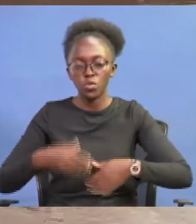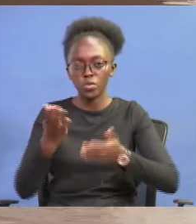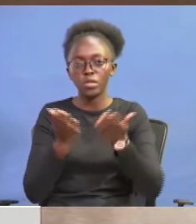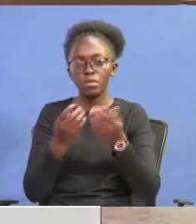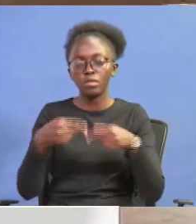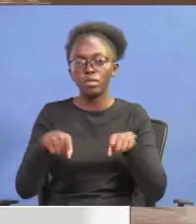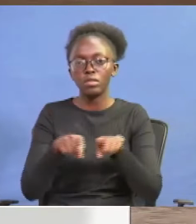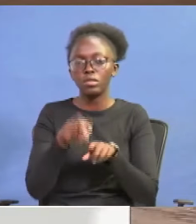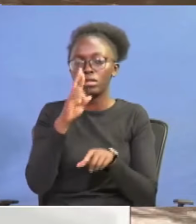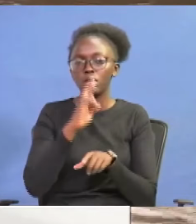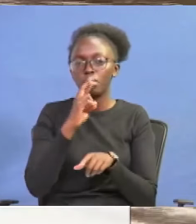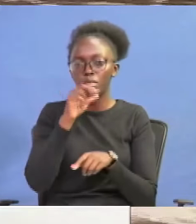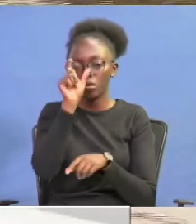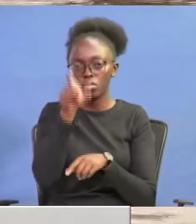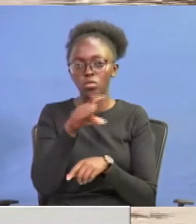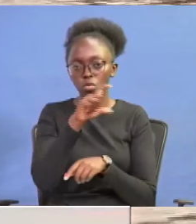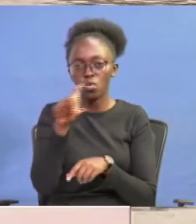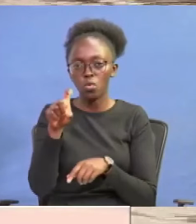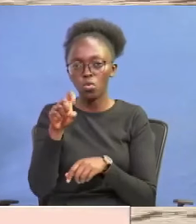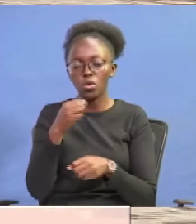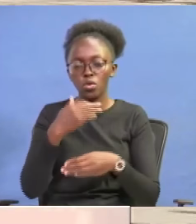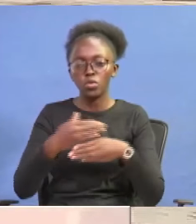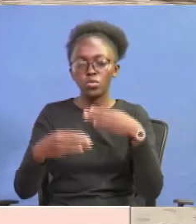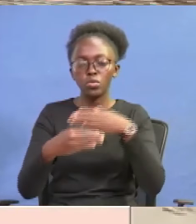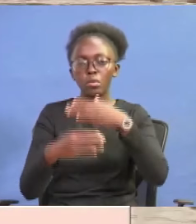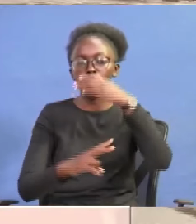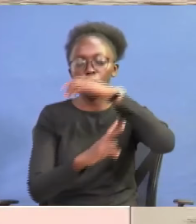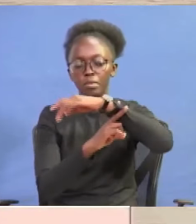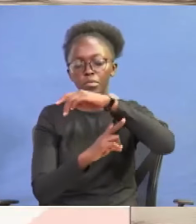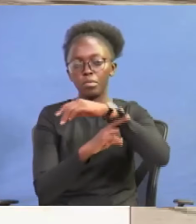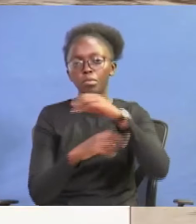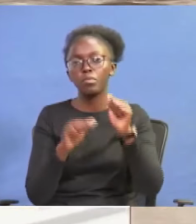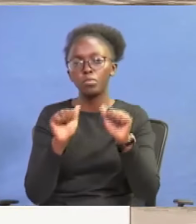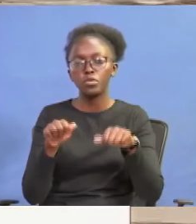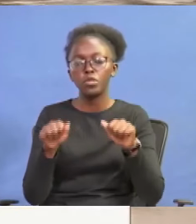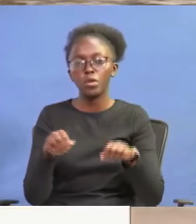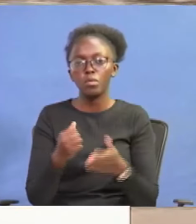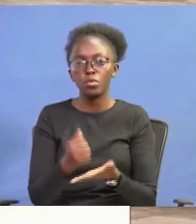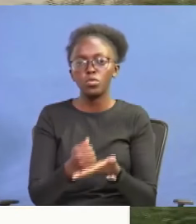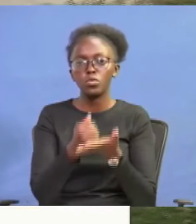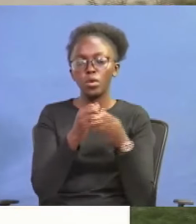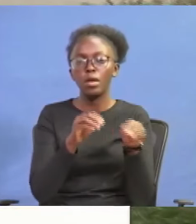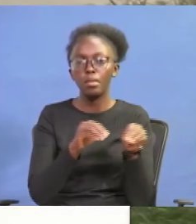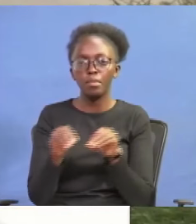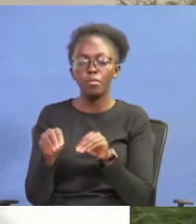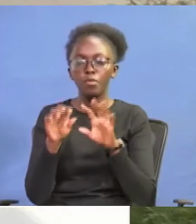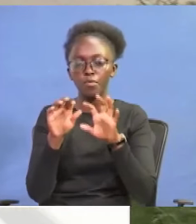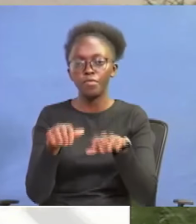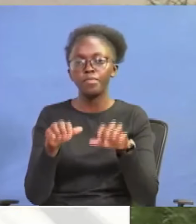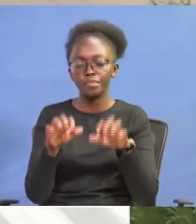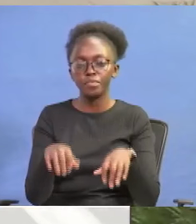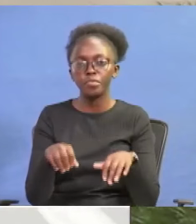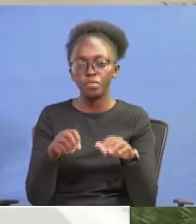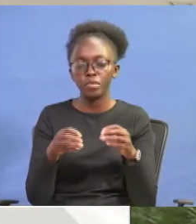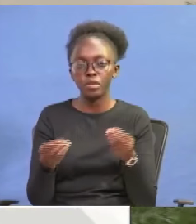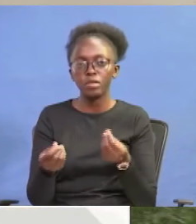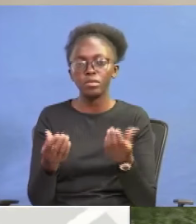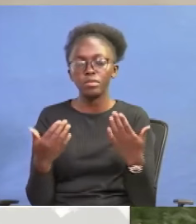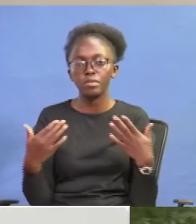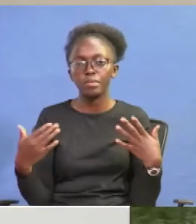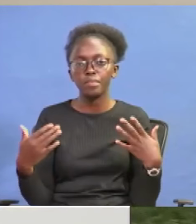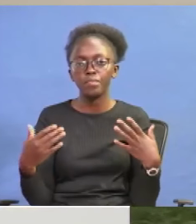to construct temporary bridges or floating bridges to enable the movement of the farm produce. Communities are being advised